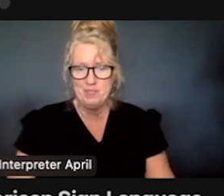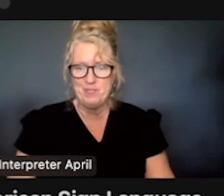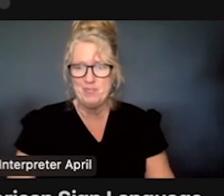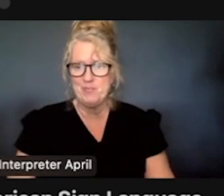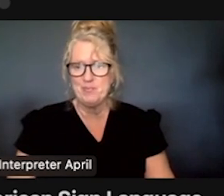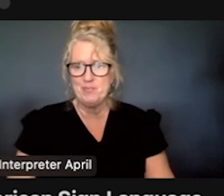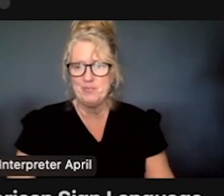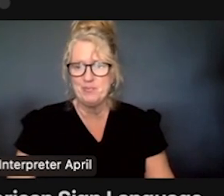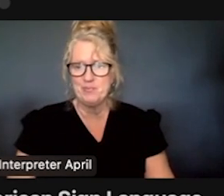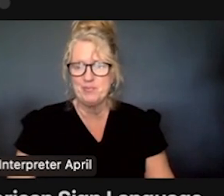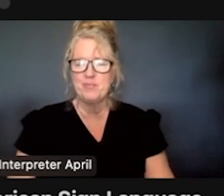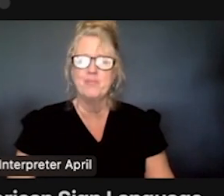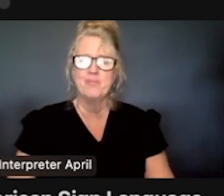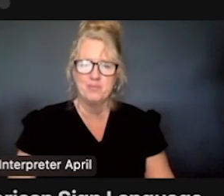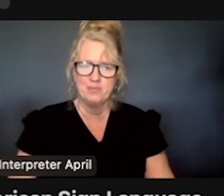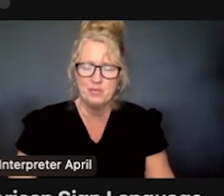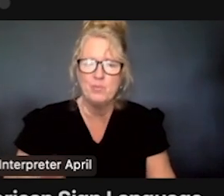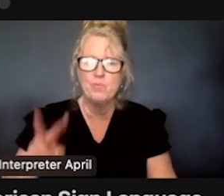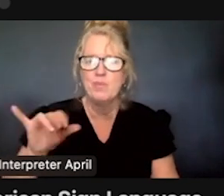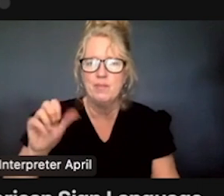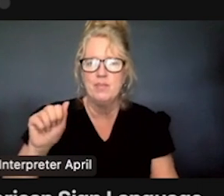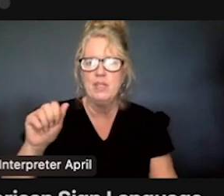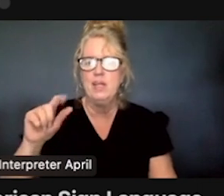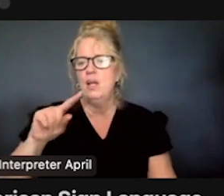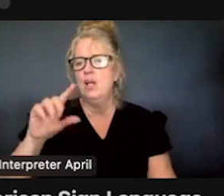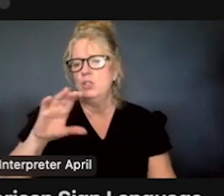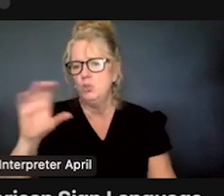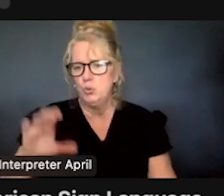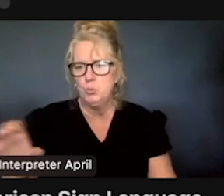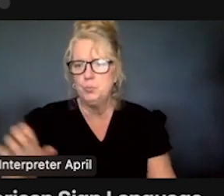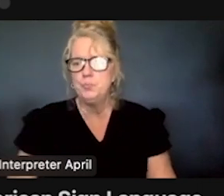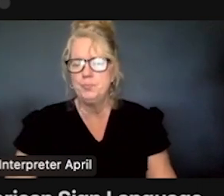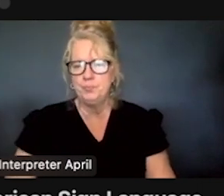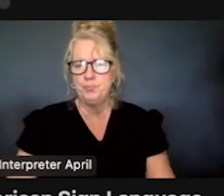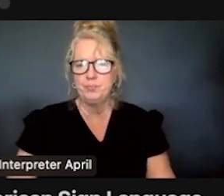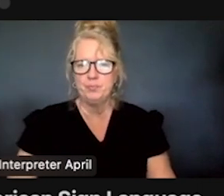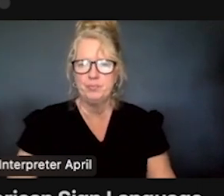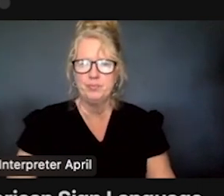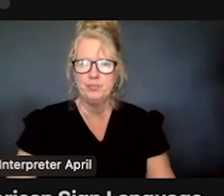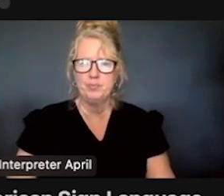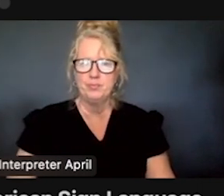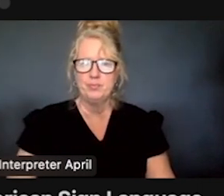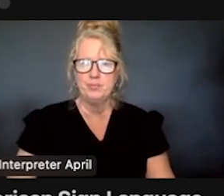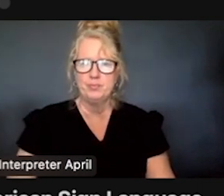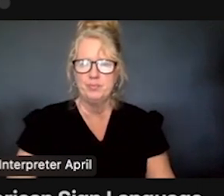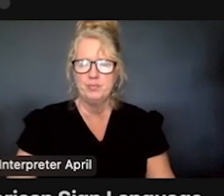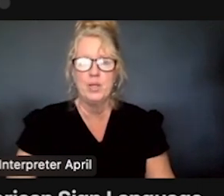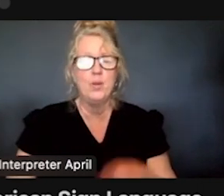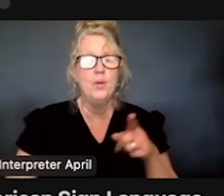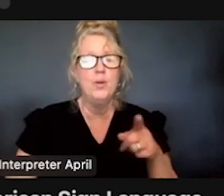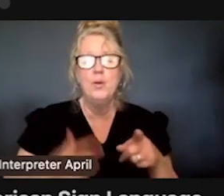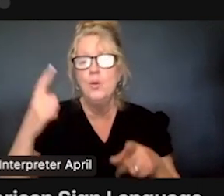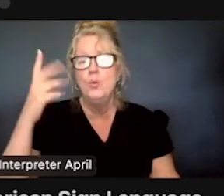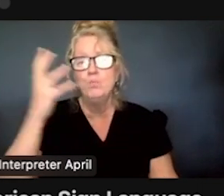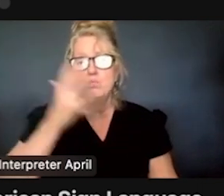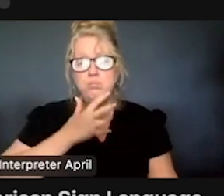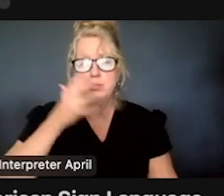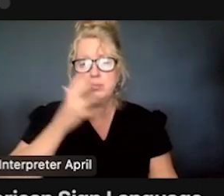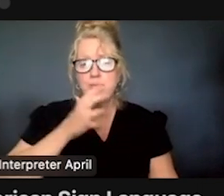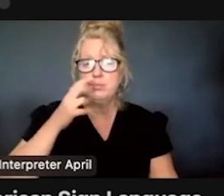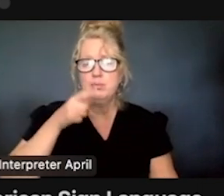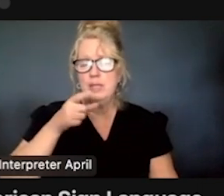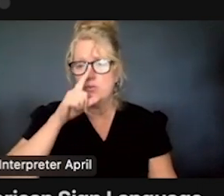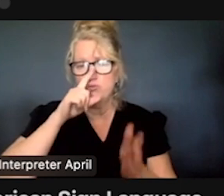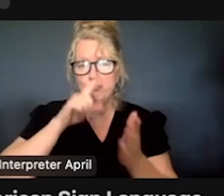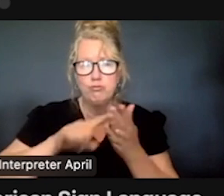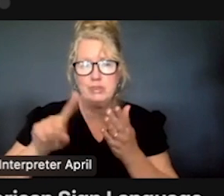Yeah, via Zoom. Okay. And then this is an incredible piece of research that has just